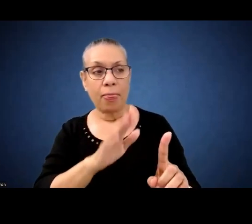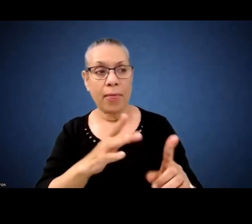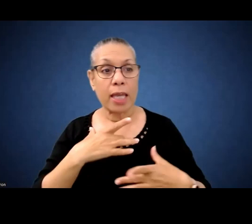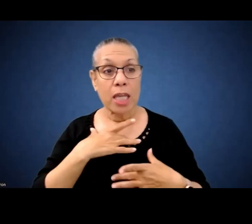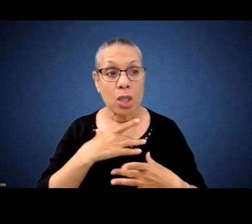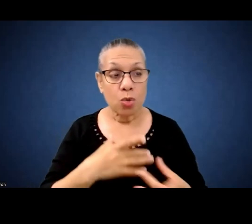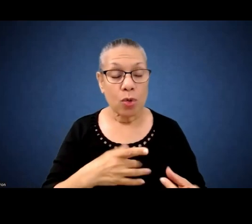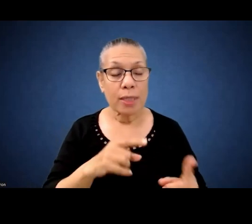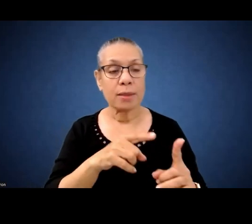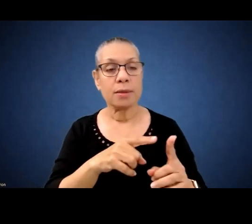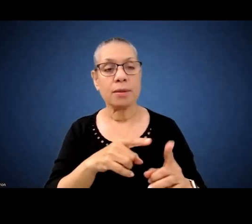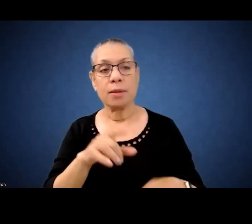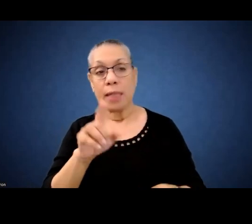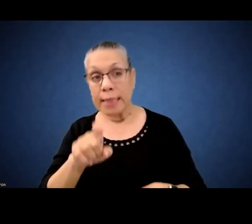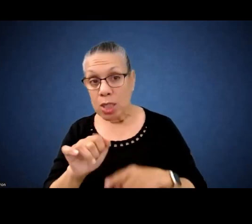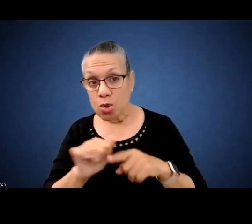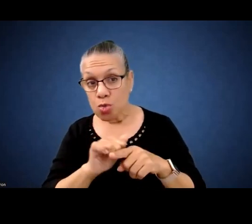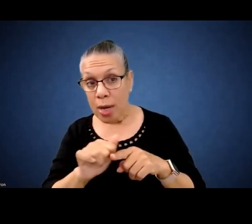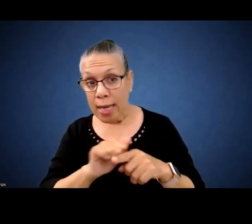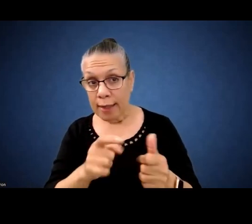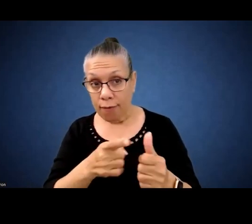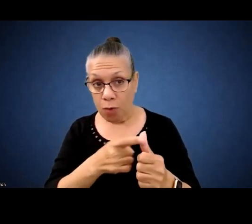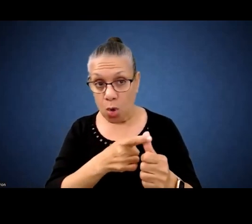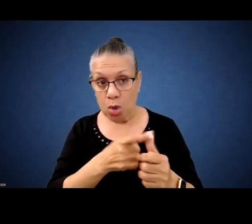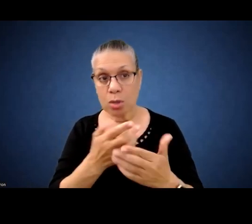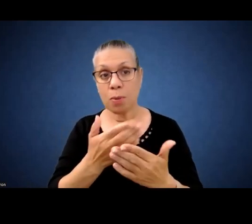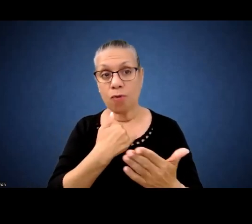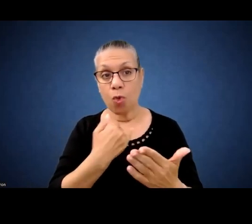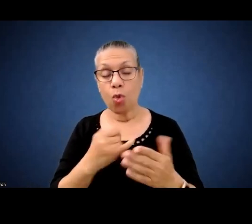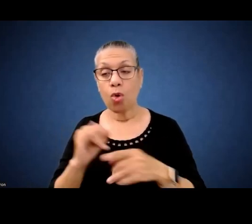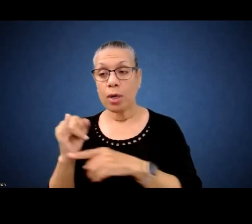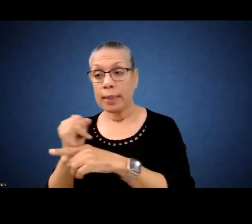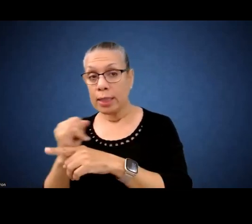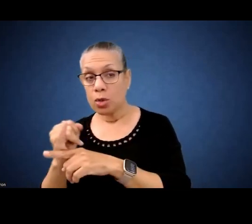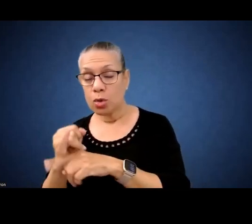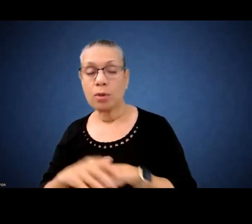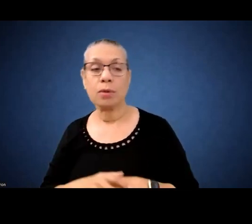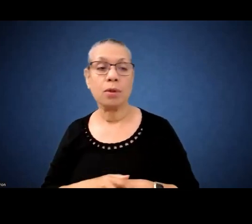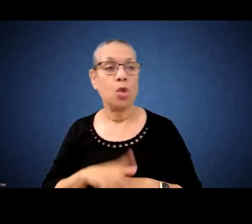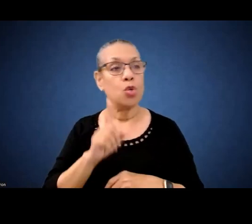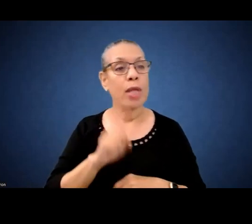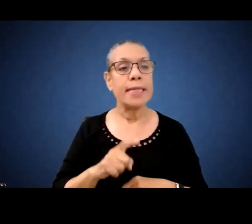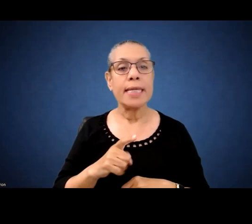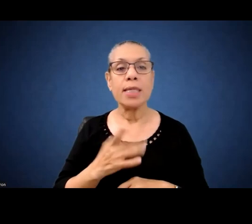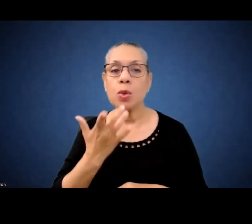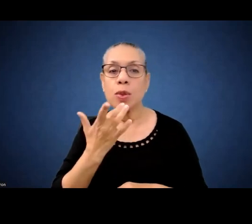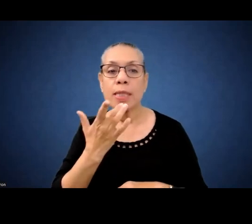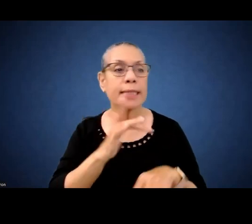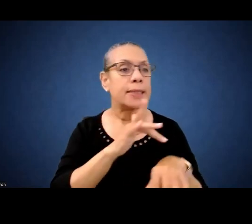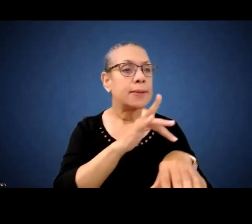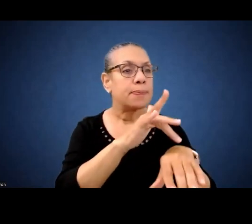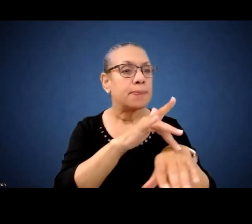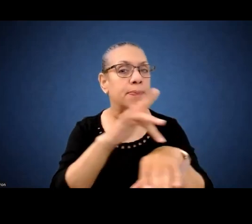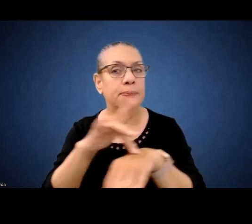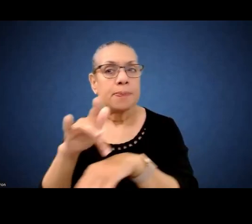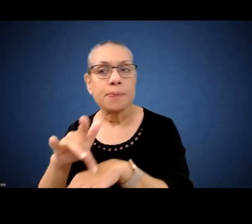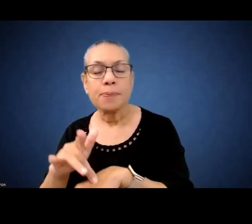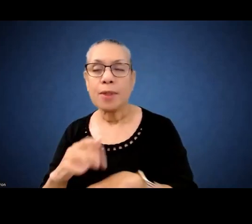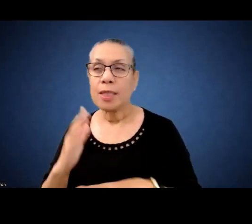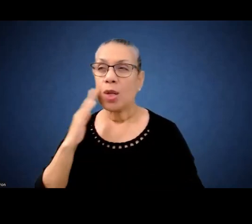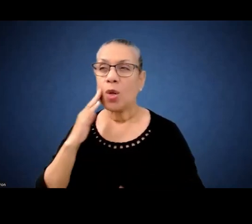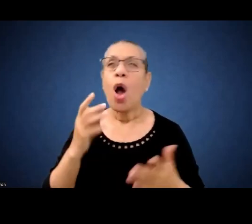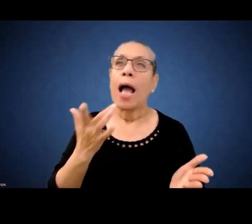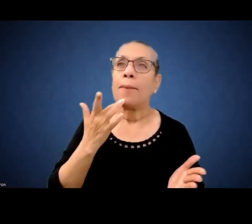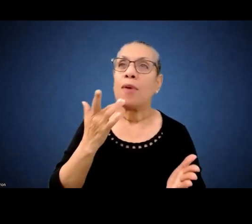if they need training first, if they want to do career exploration, if they've been able to identify a